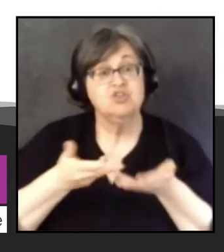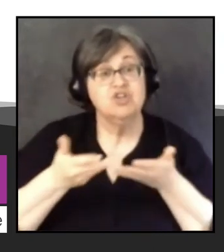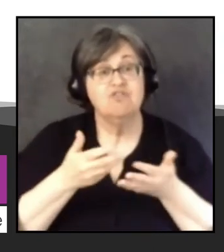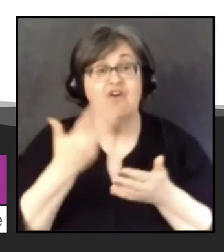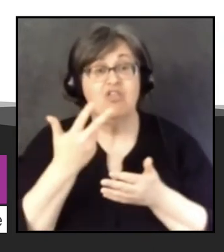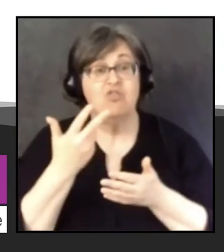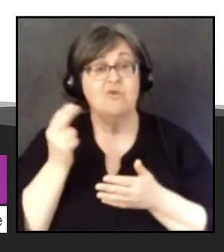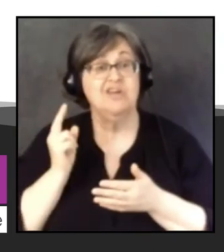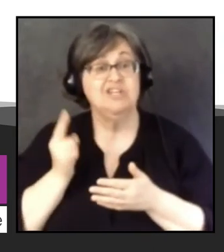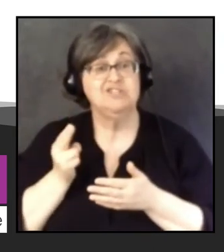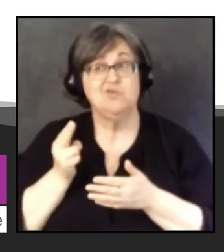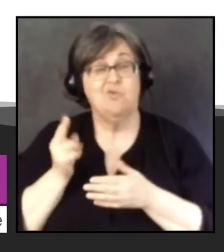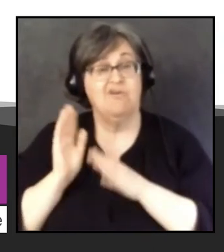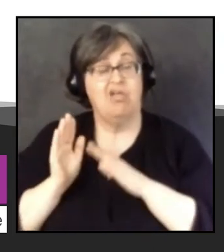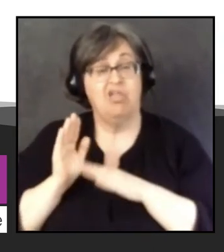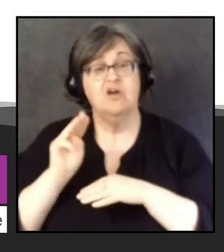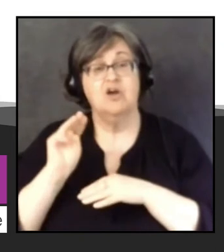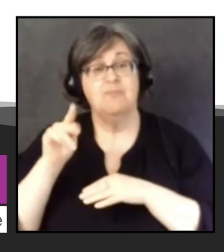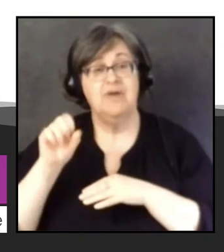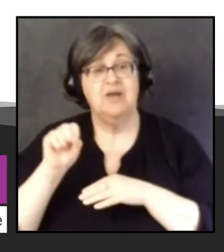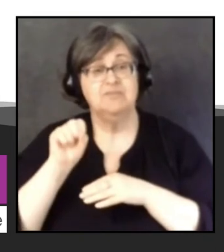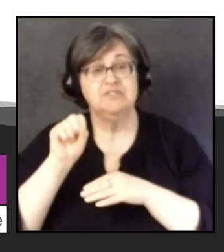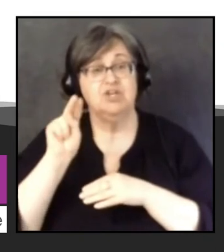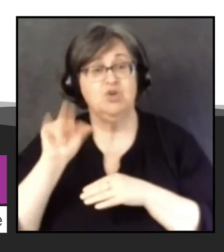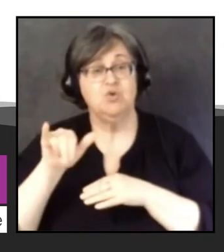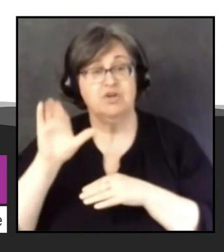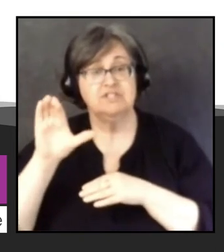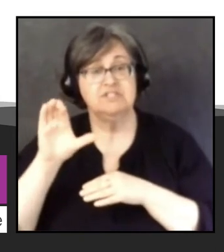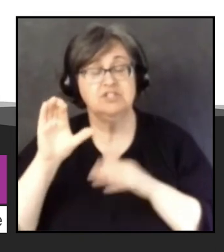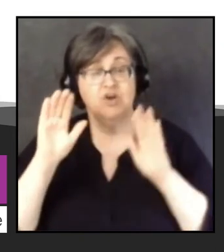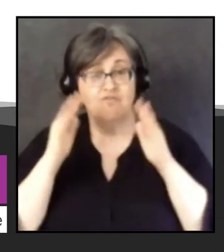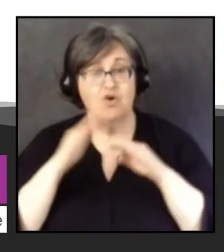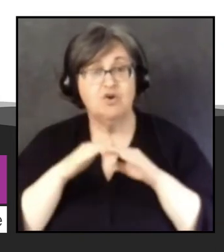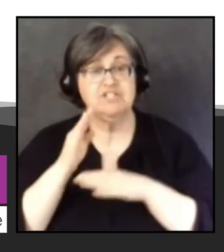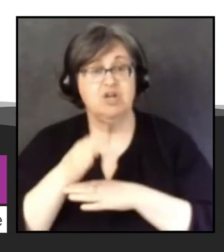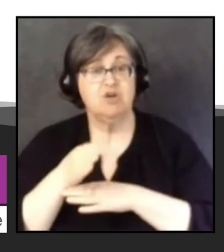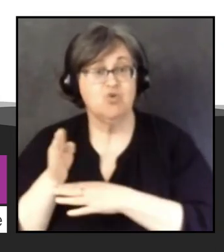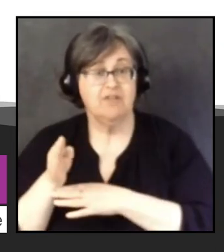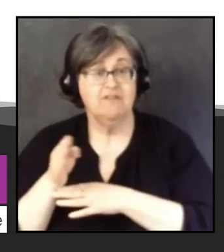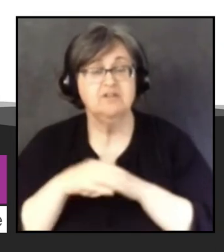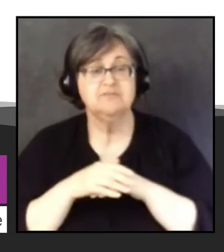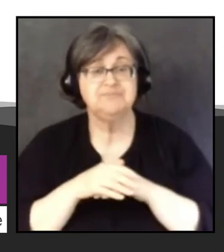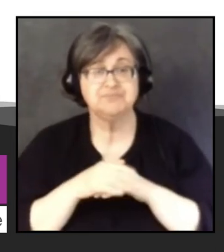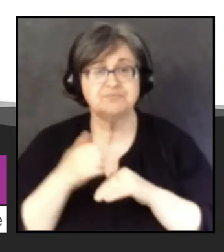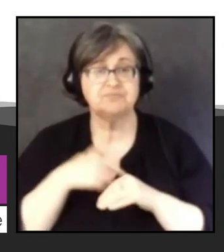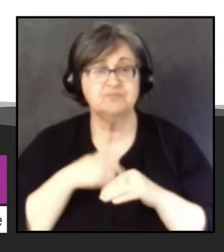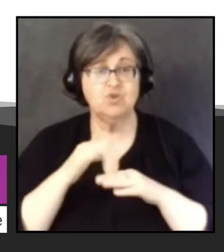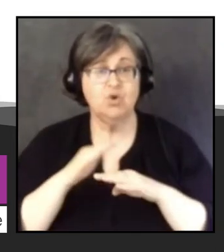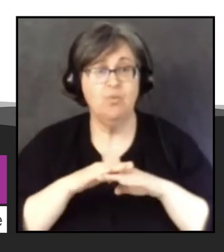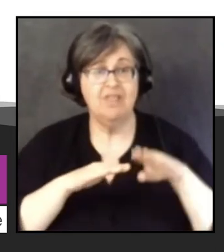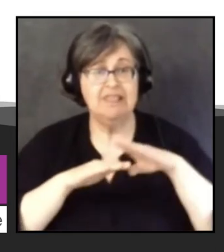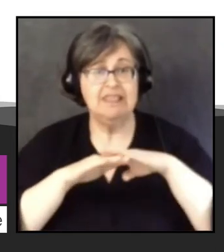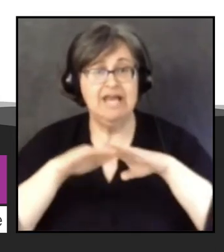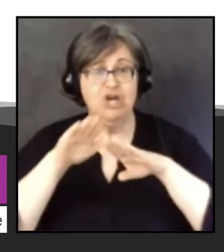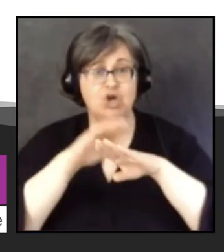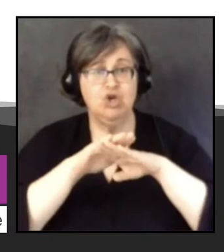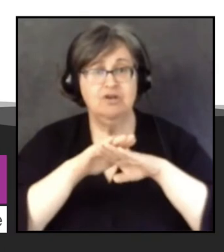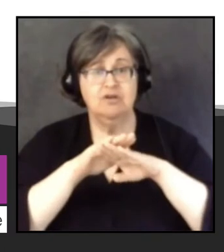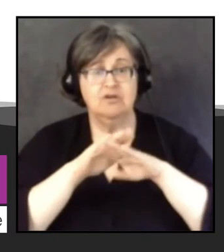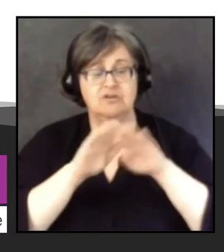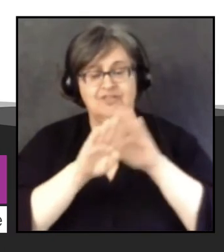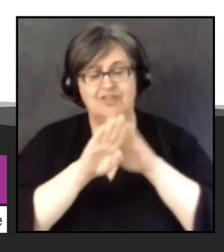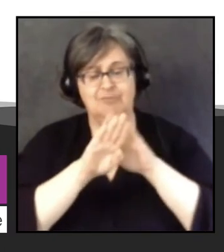New York City with an emphasis on Brooklyn. The maps were layered to emphasize the changing and